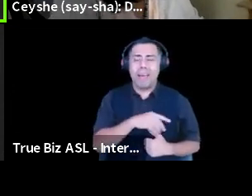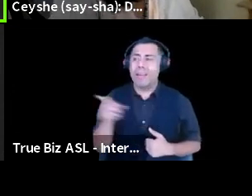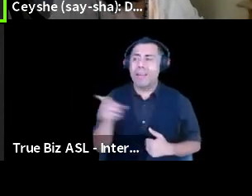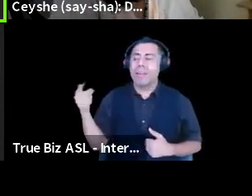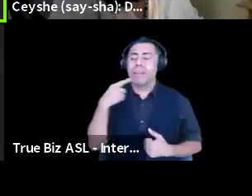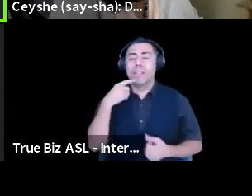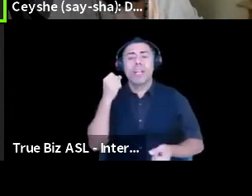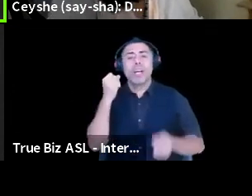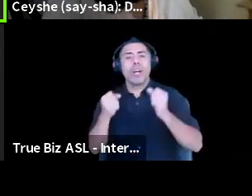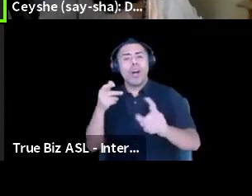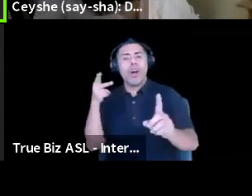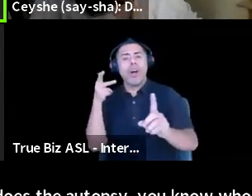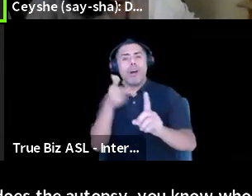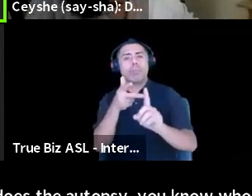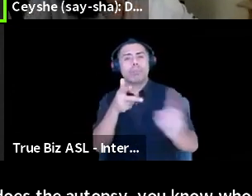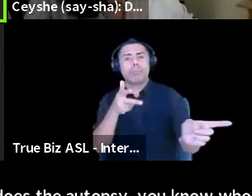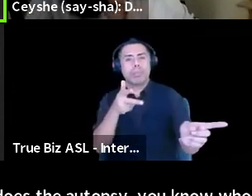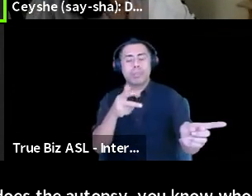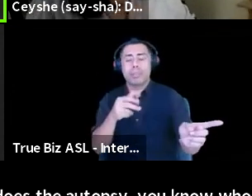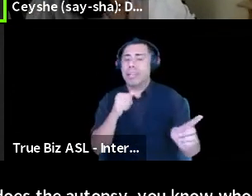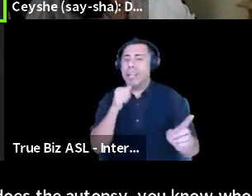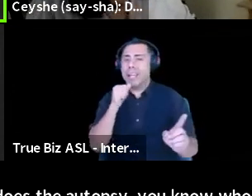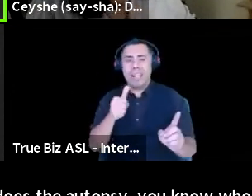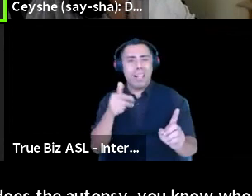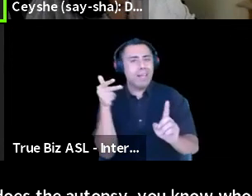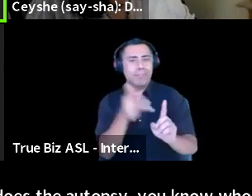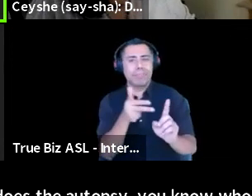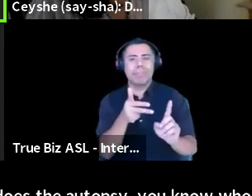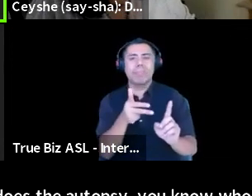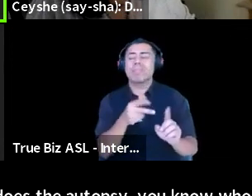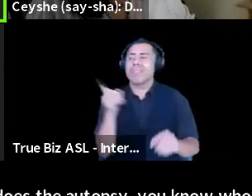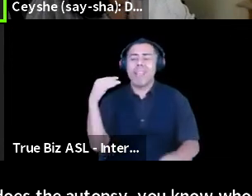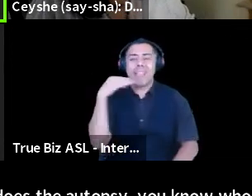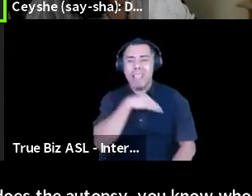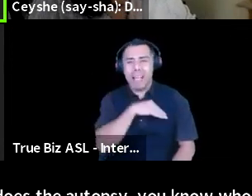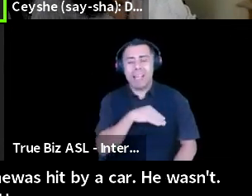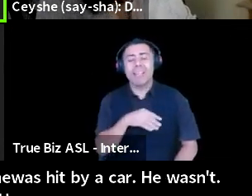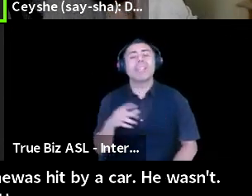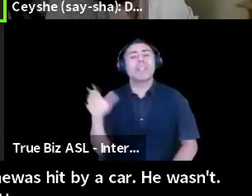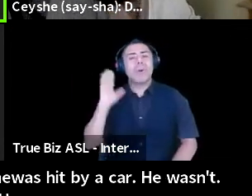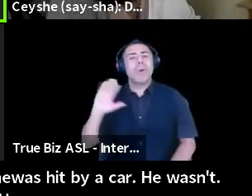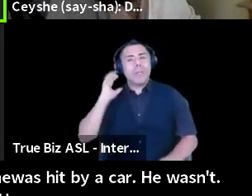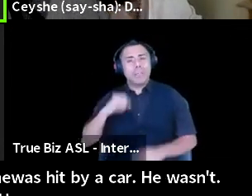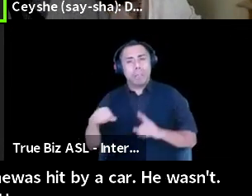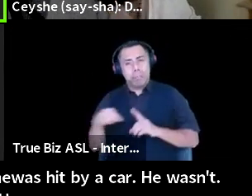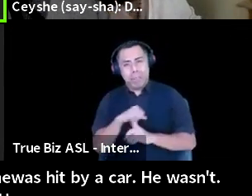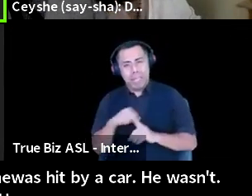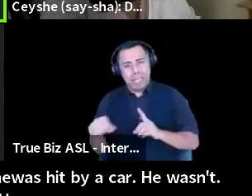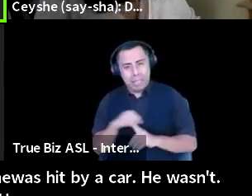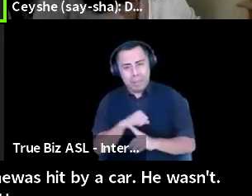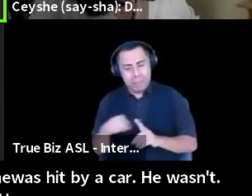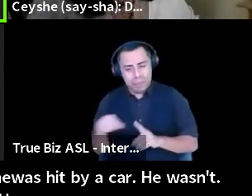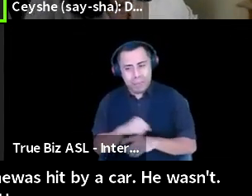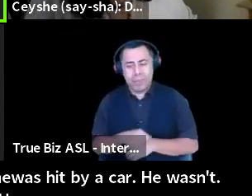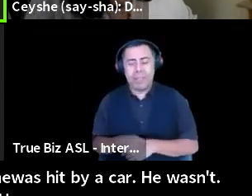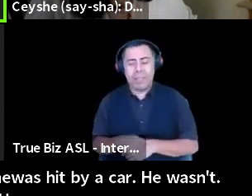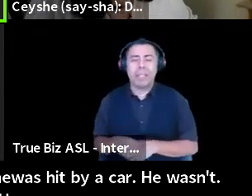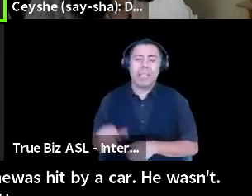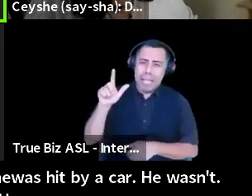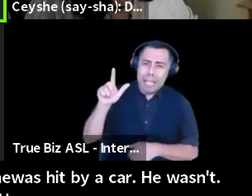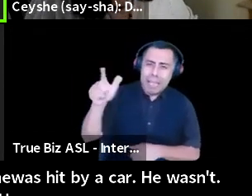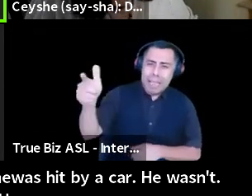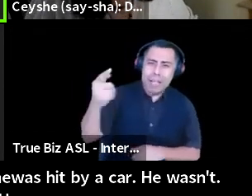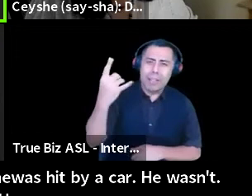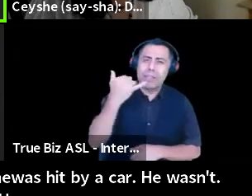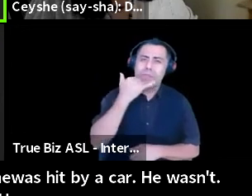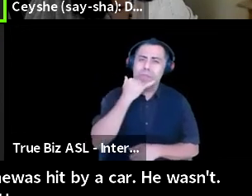actually really beaten. He was, later on, there was something wrong when one of my uncles was taking care of